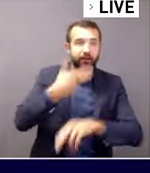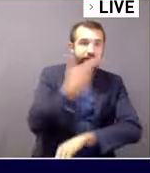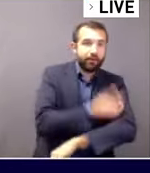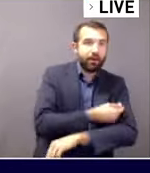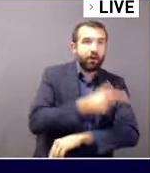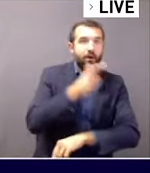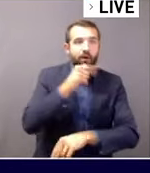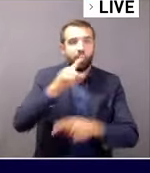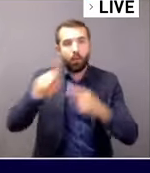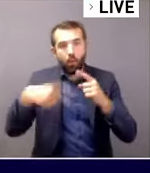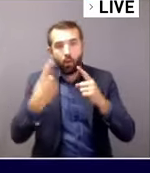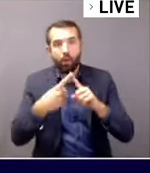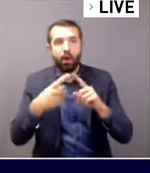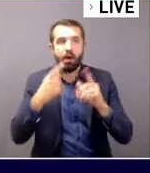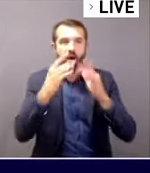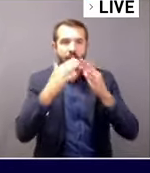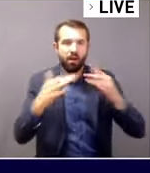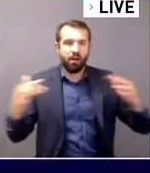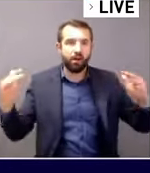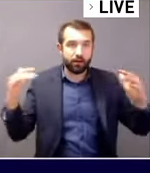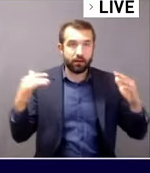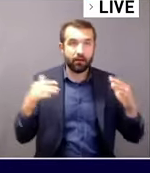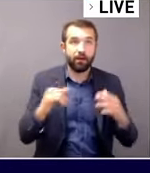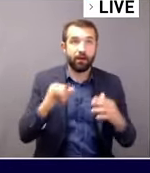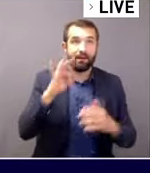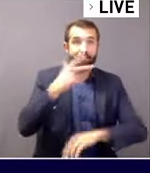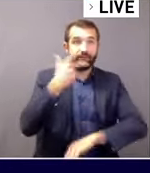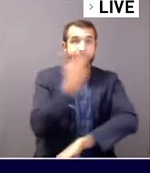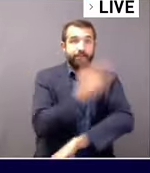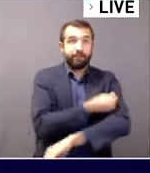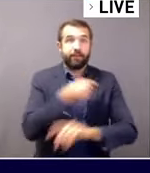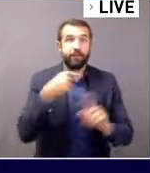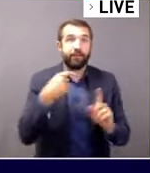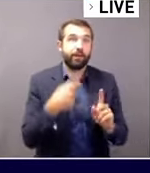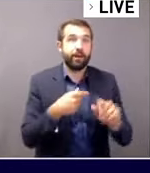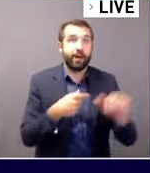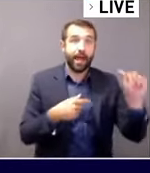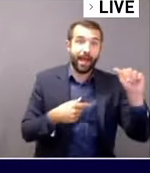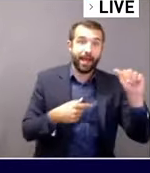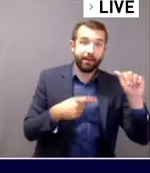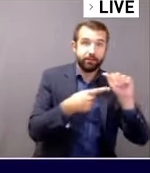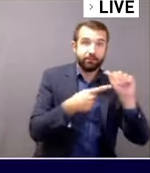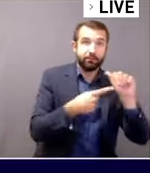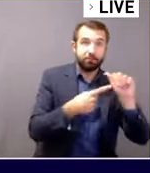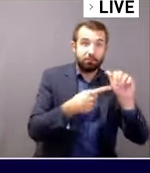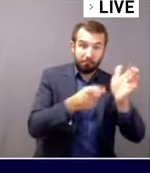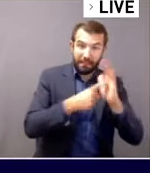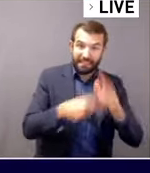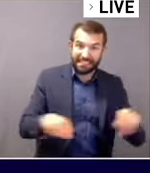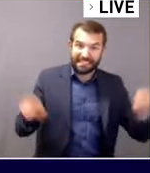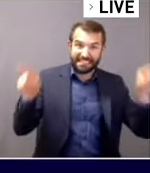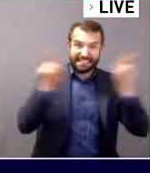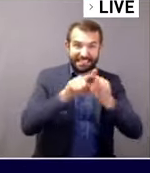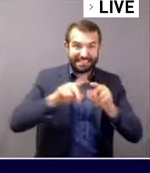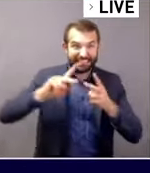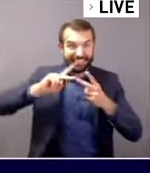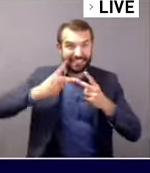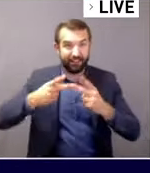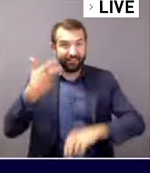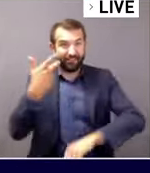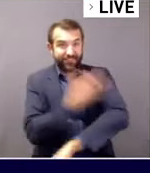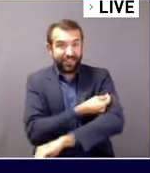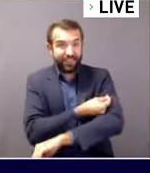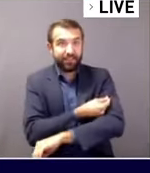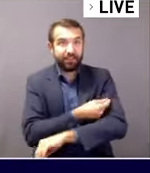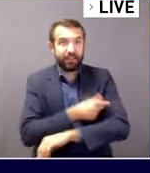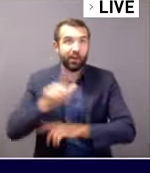a vaccine, of vaccine A, you've got to get the exact same dose of dose number two, either 21 or 28